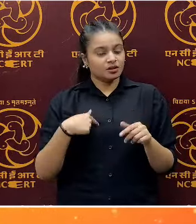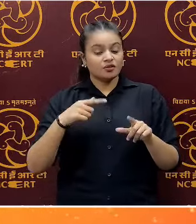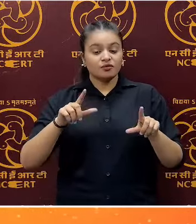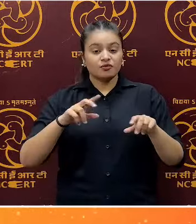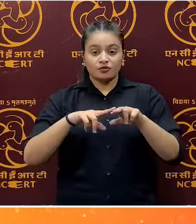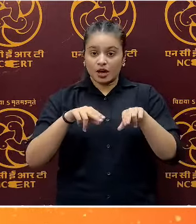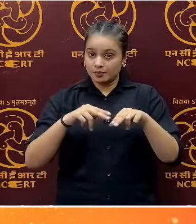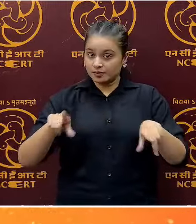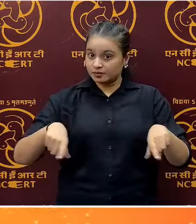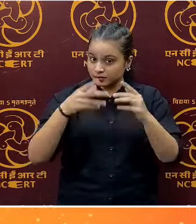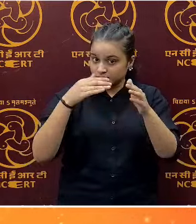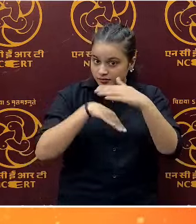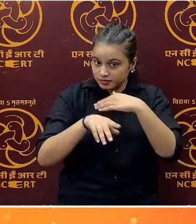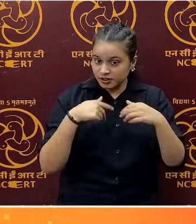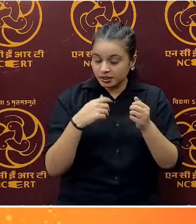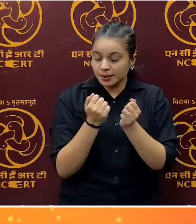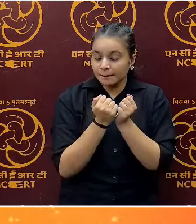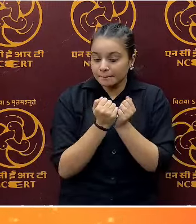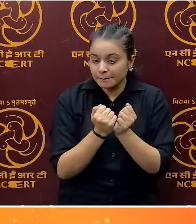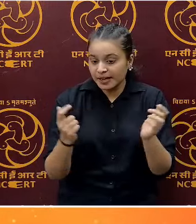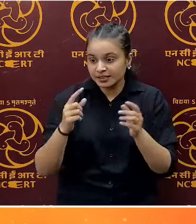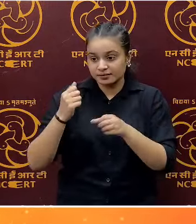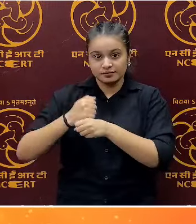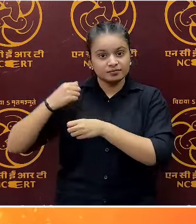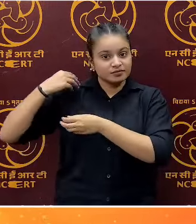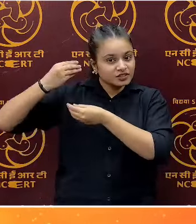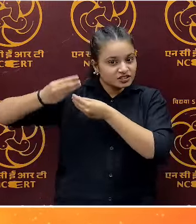tree consists of different generation that we have in a